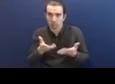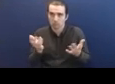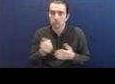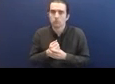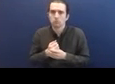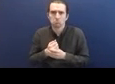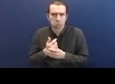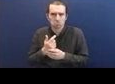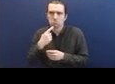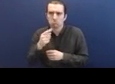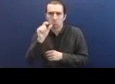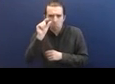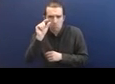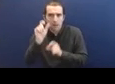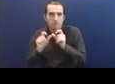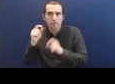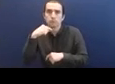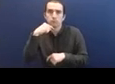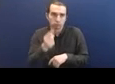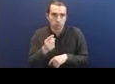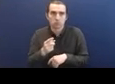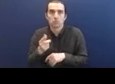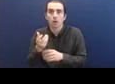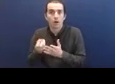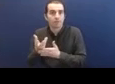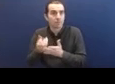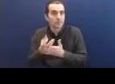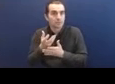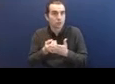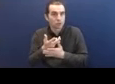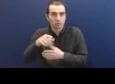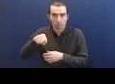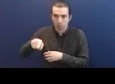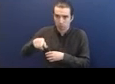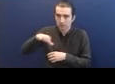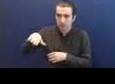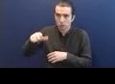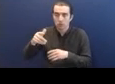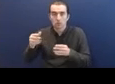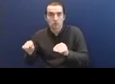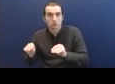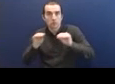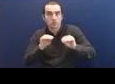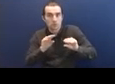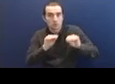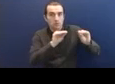is encouraged. Teachers have a positive attitude towards children with disabilities.